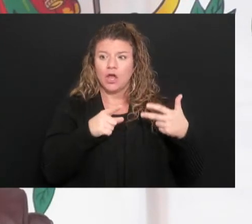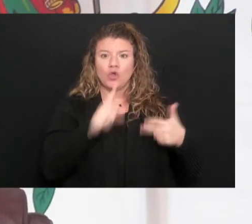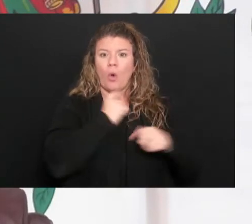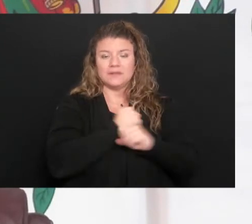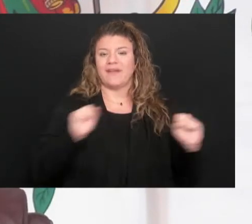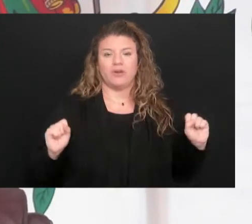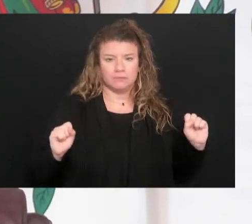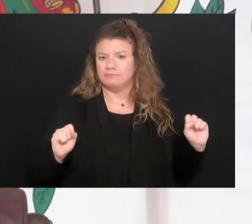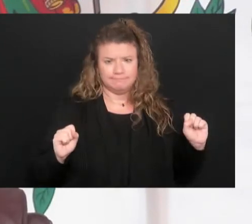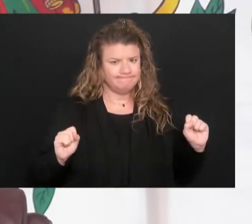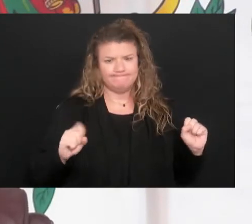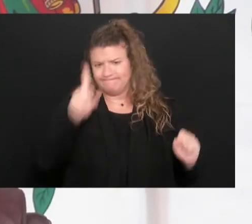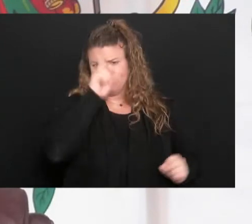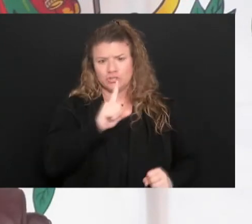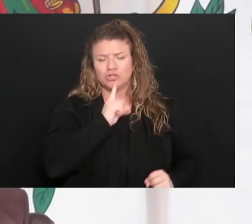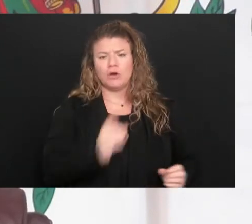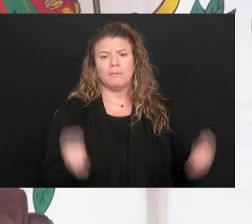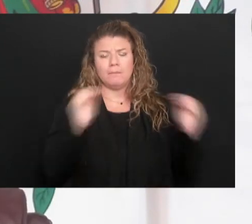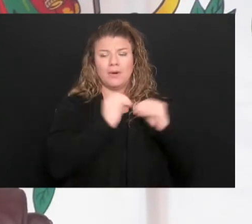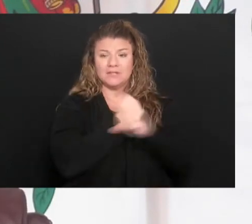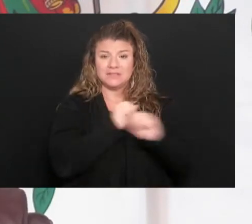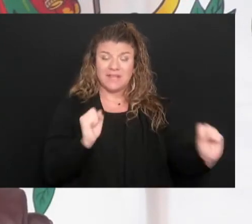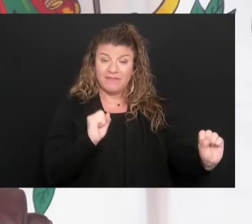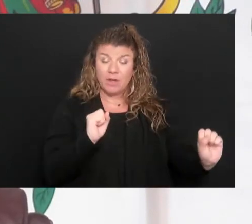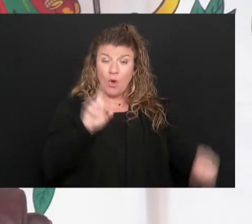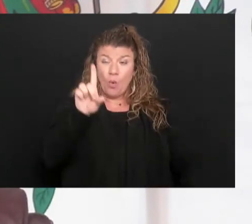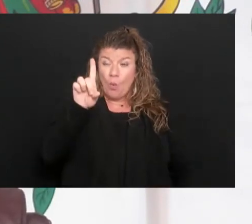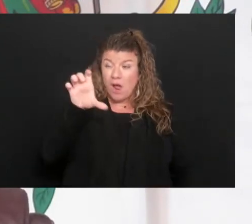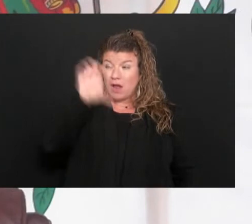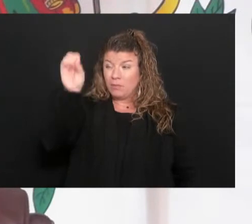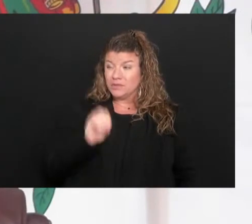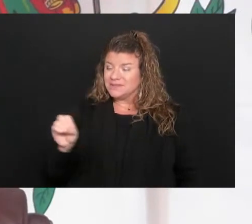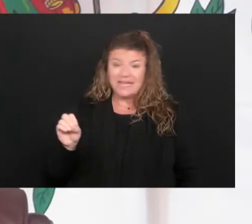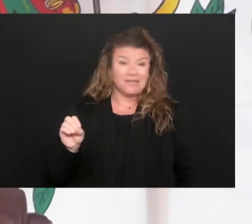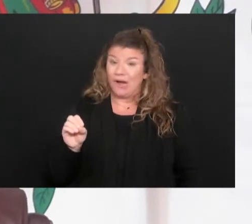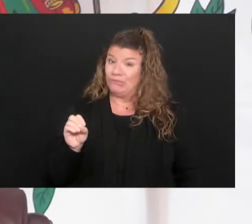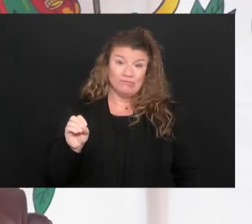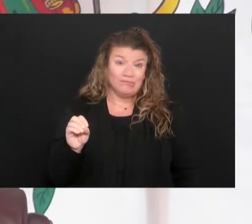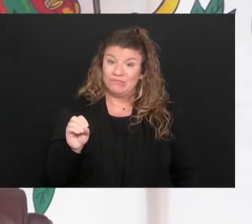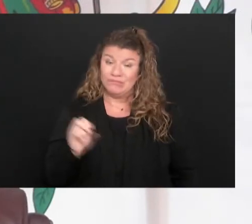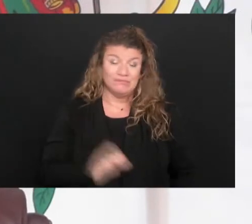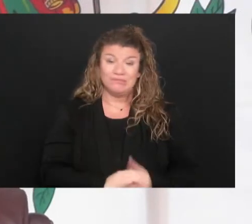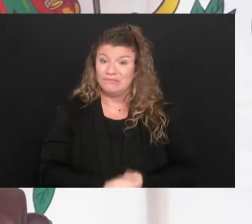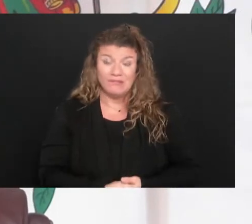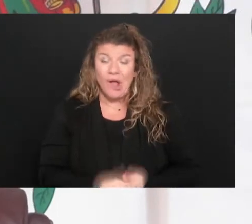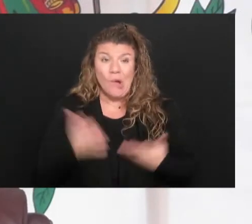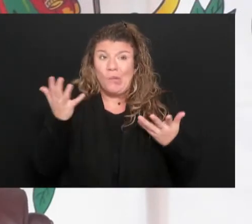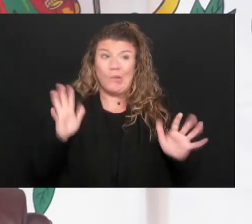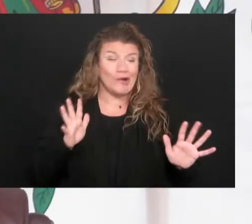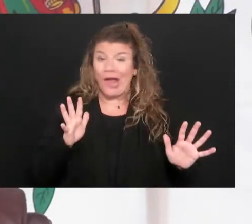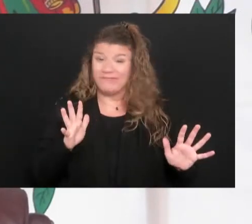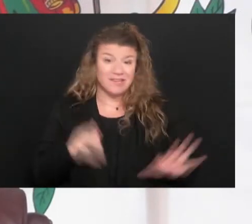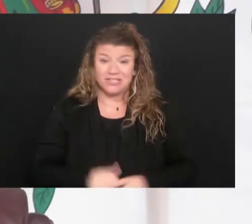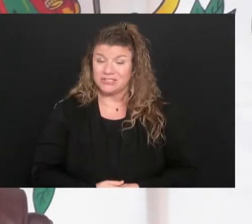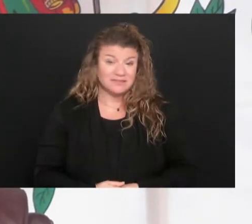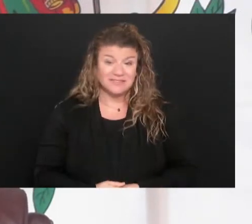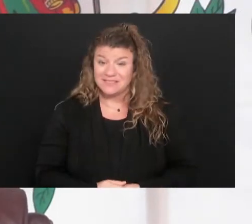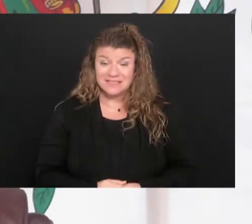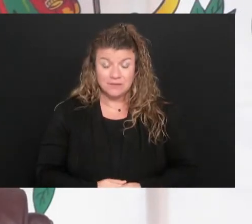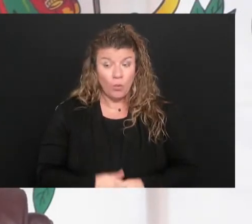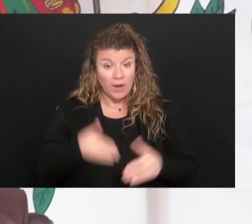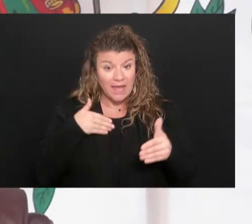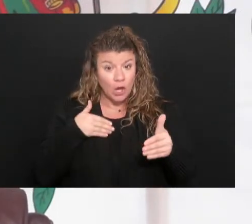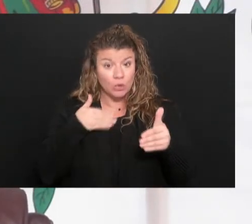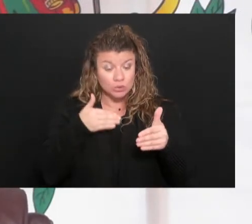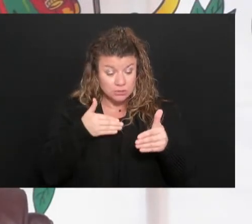safer. Are you 100% safe? Well, of course not. We're not out of the woods yet. We're getting really